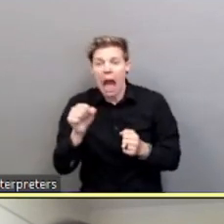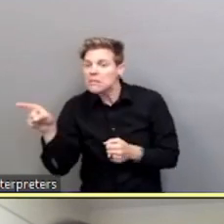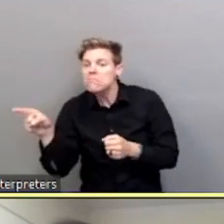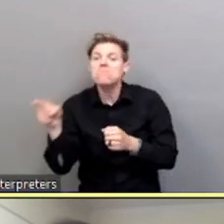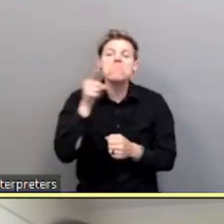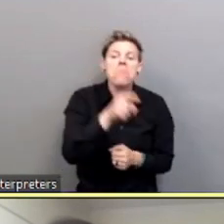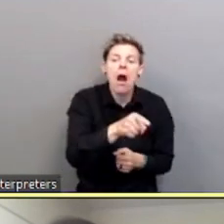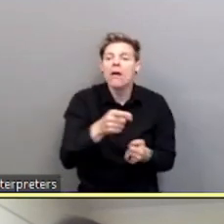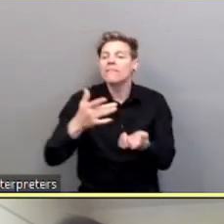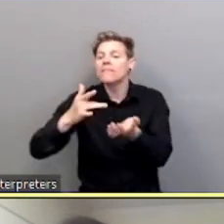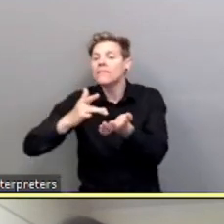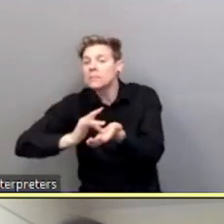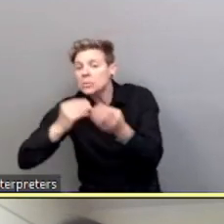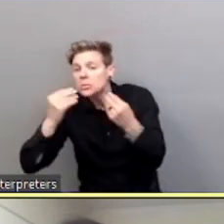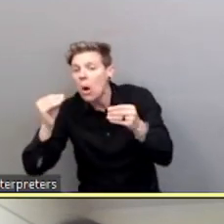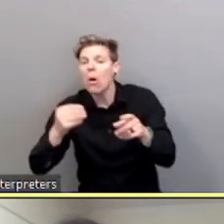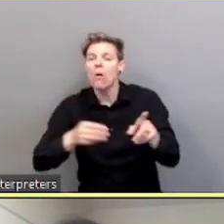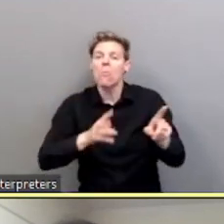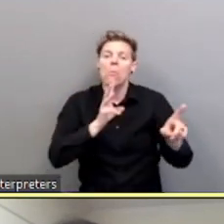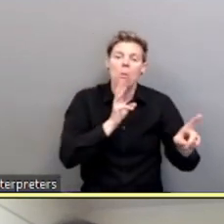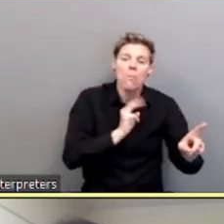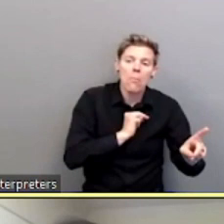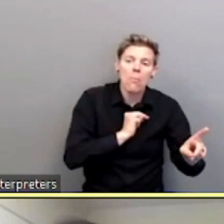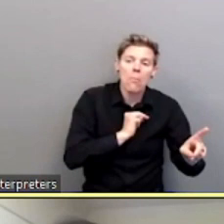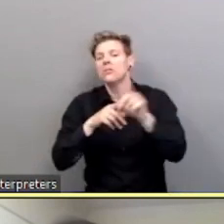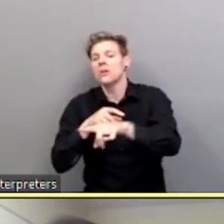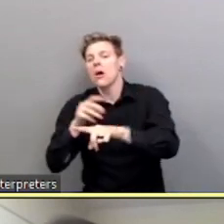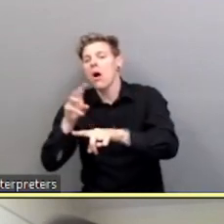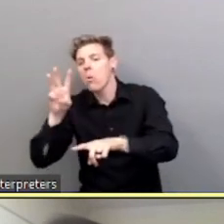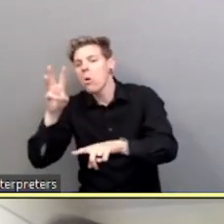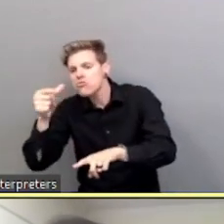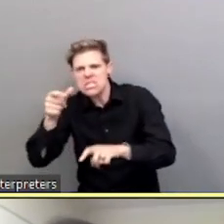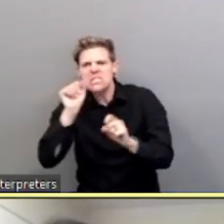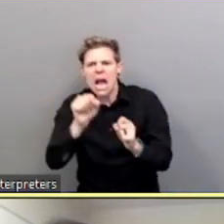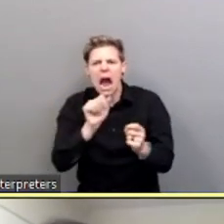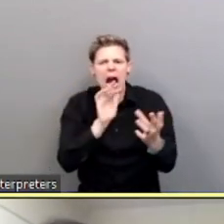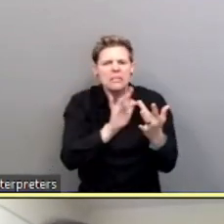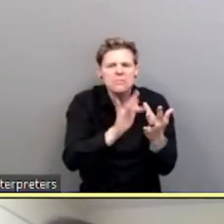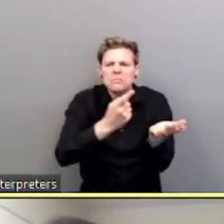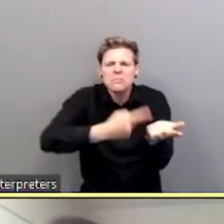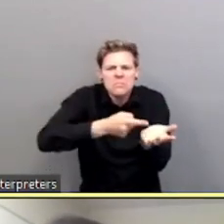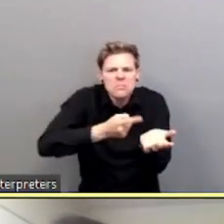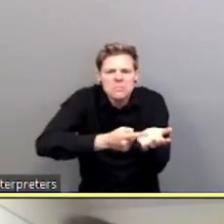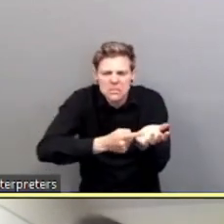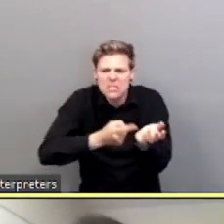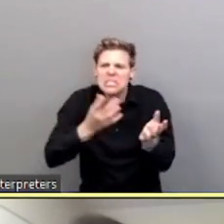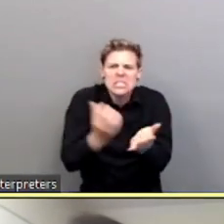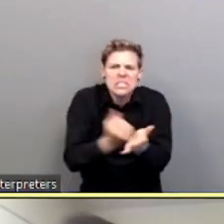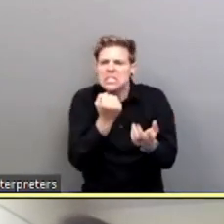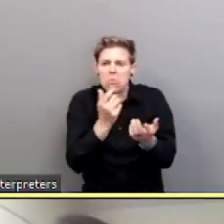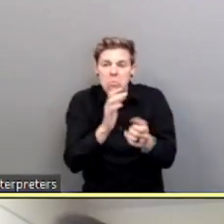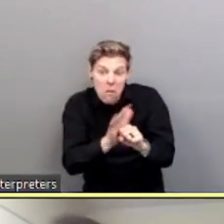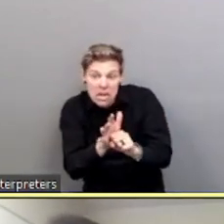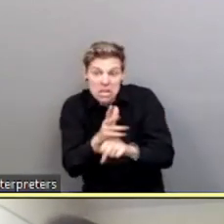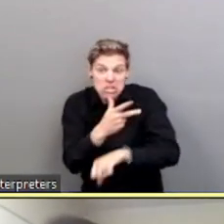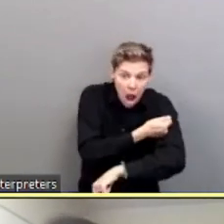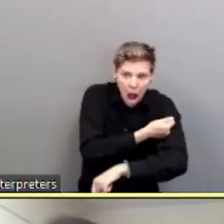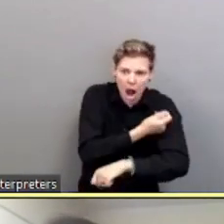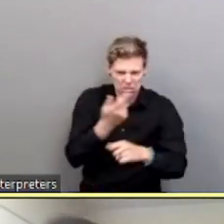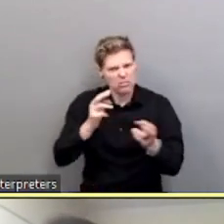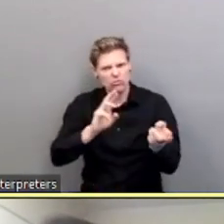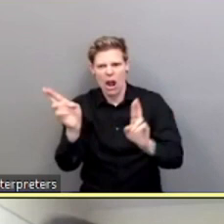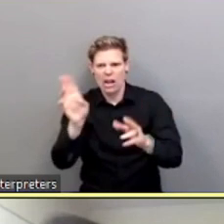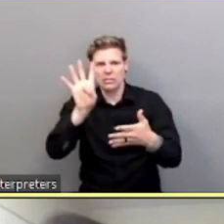get boosters again. And if you are a provider and you're like, yes, I want to give vaccines to my patients, sign up